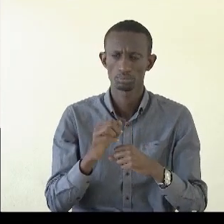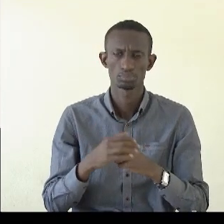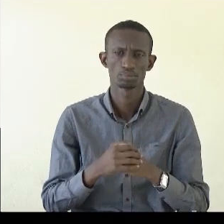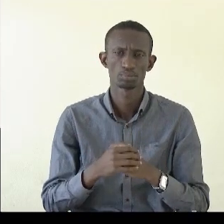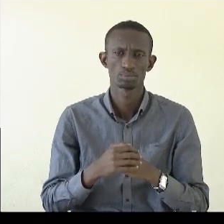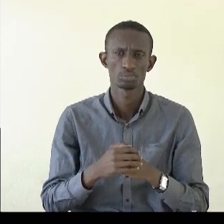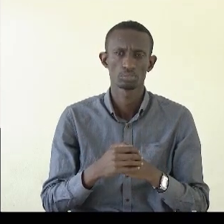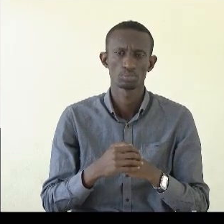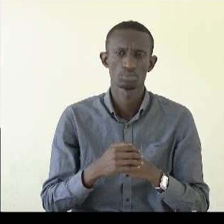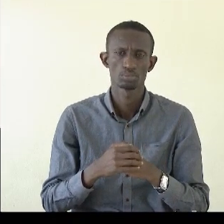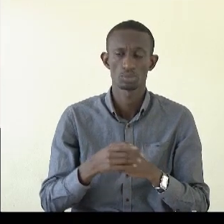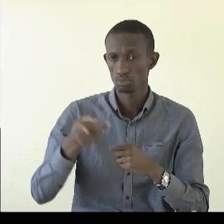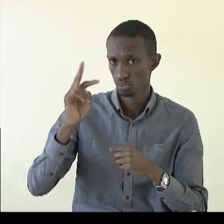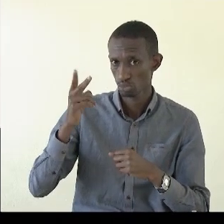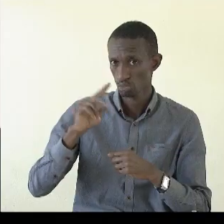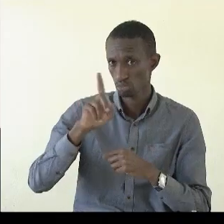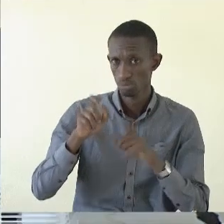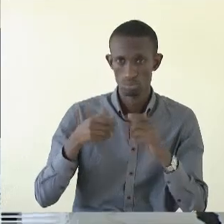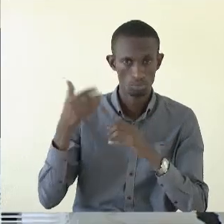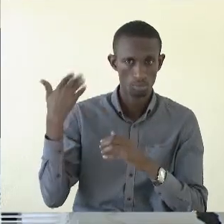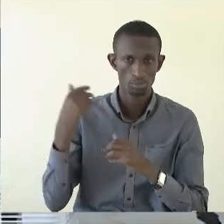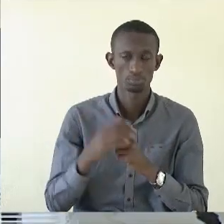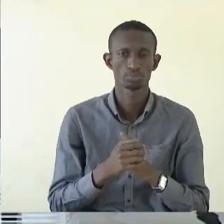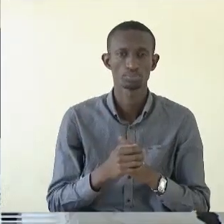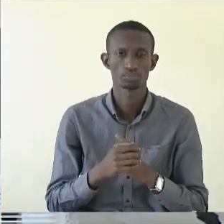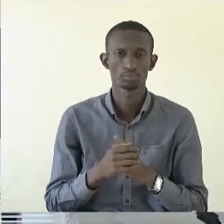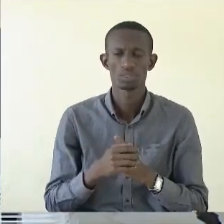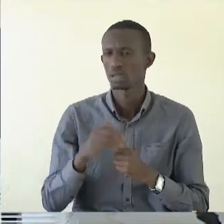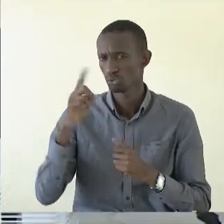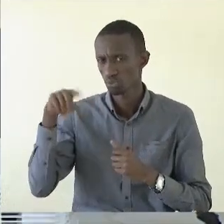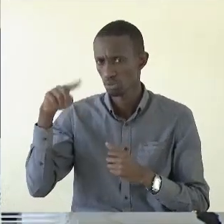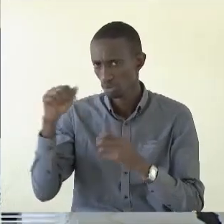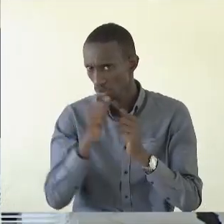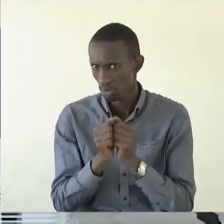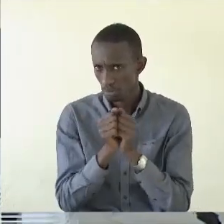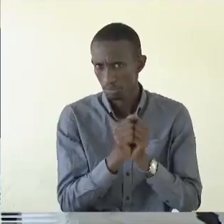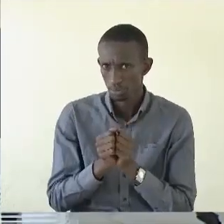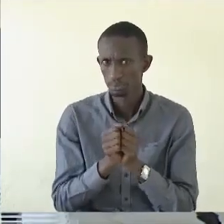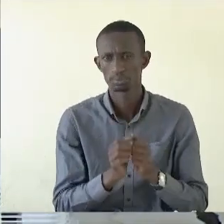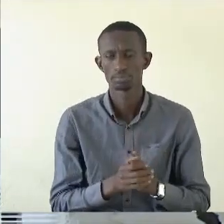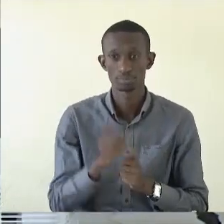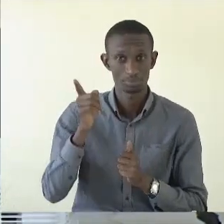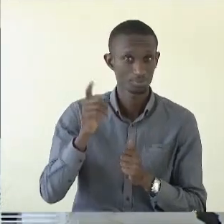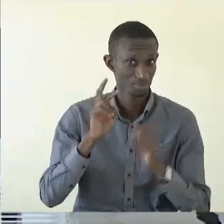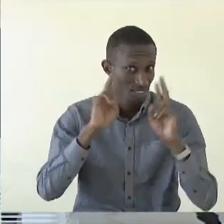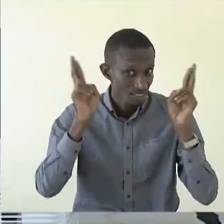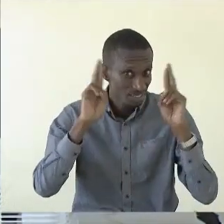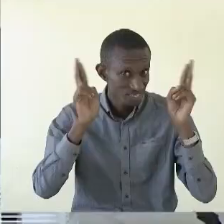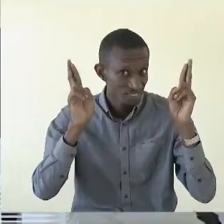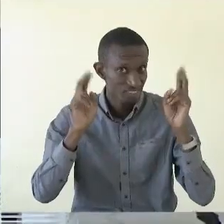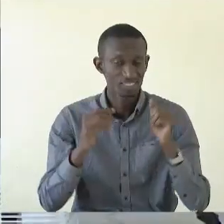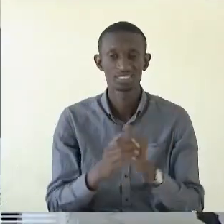as we will be answering them together, not me alone. So I need your help. Please be ready with